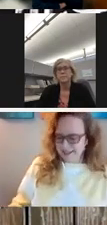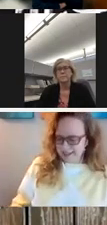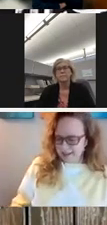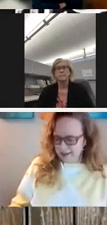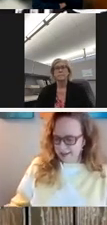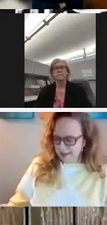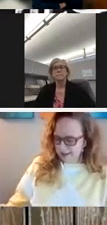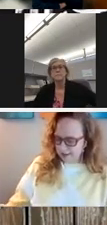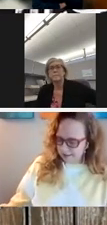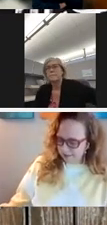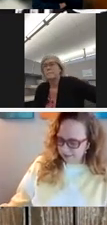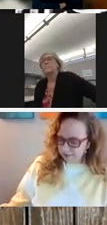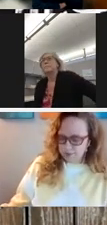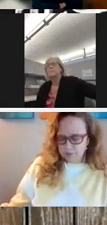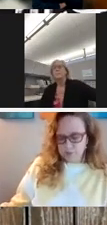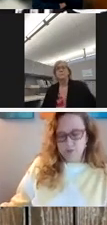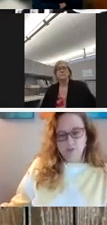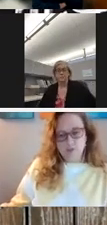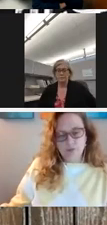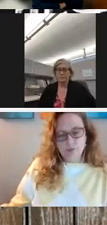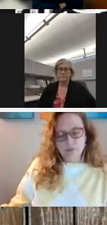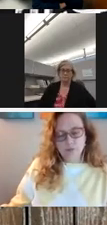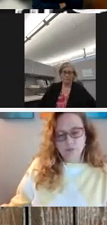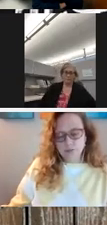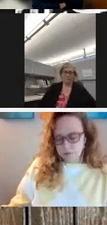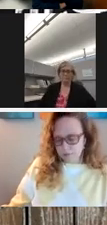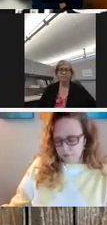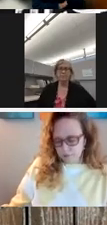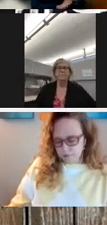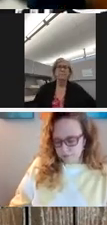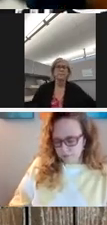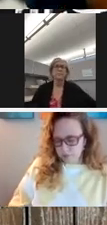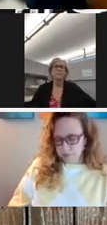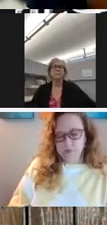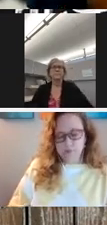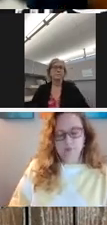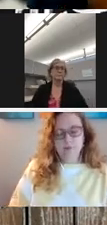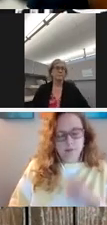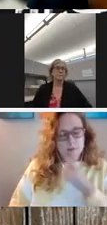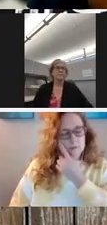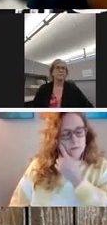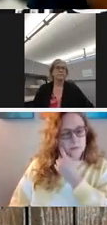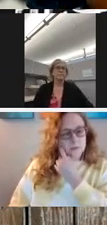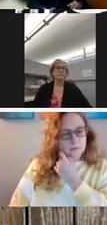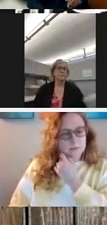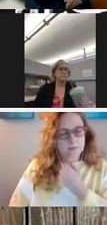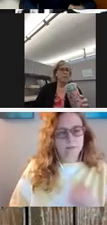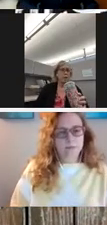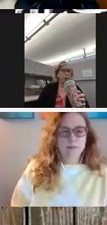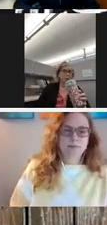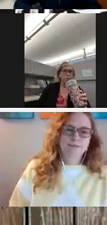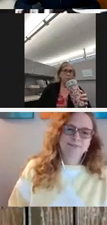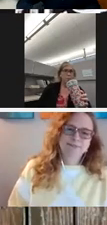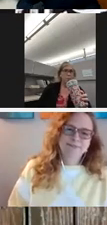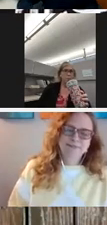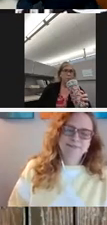century skills. You know, we've been in this business for a long time, as we 121 years between all